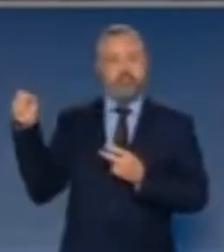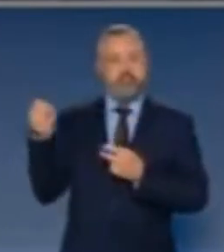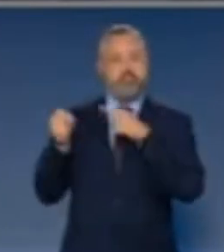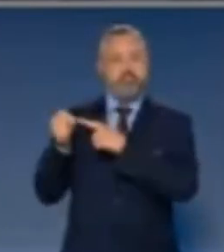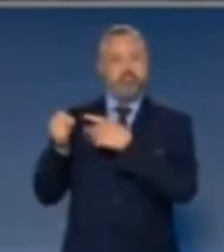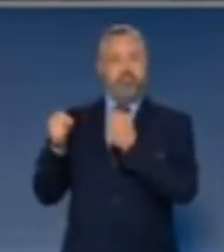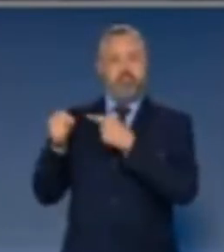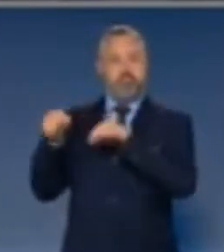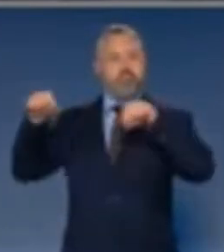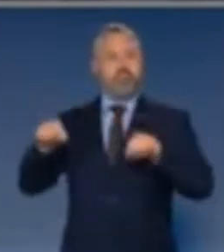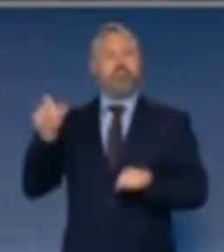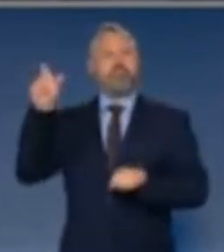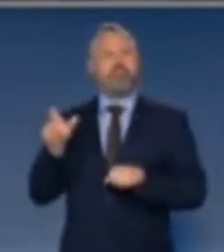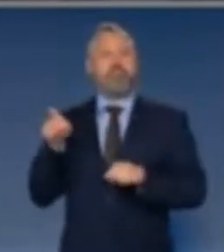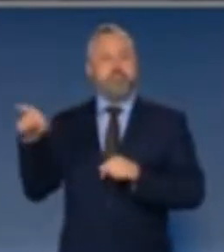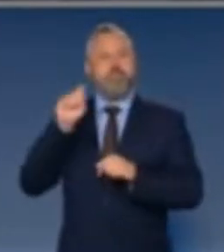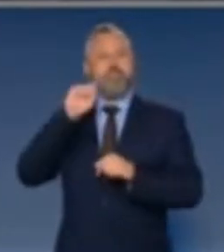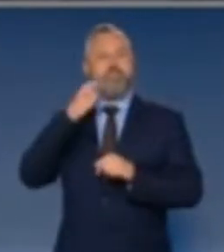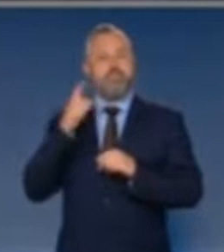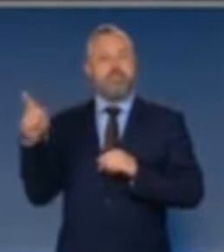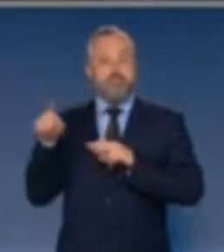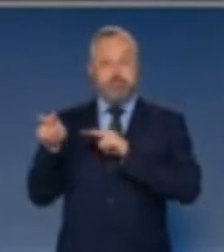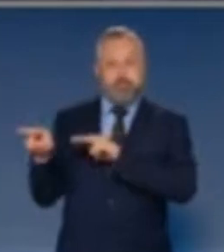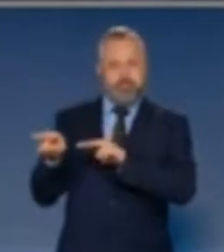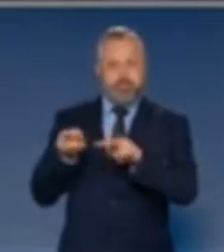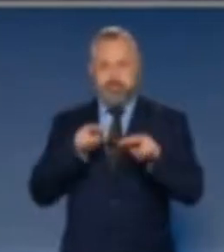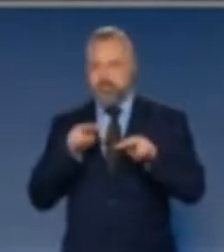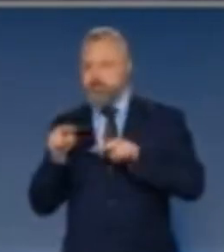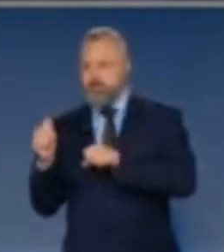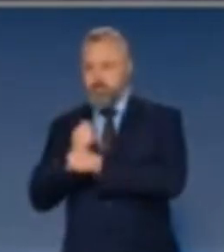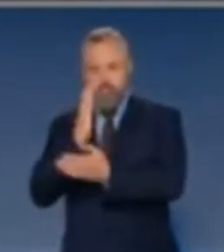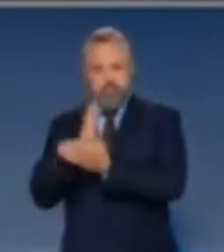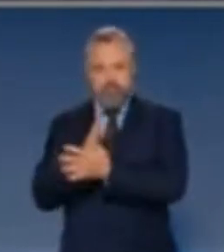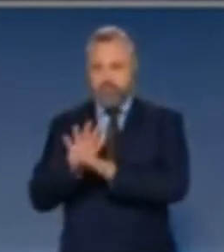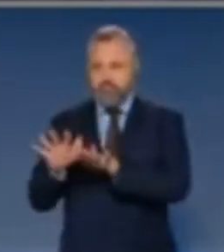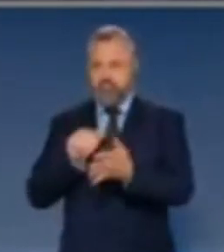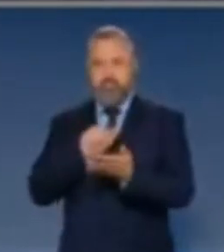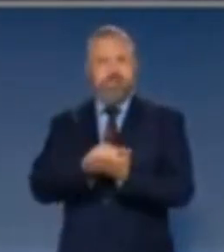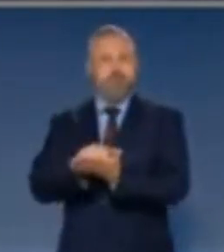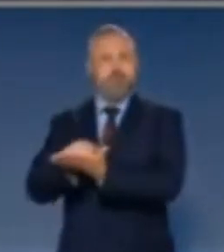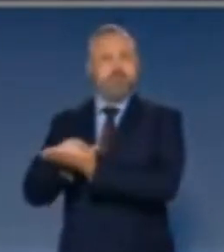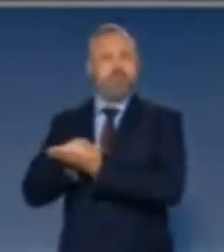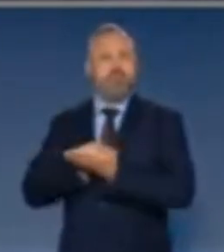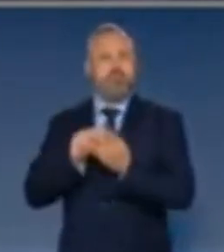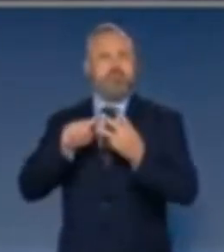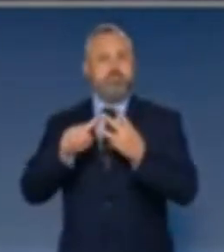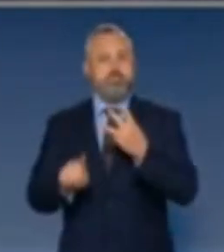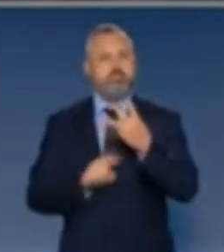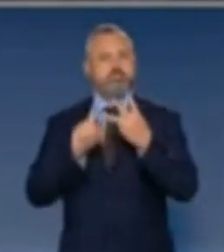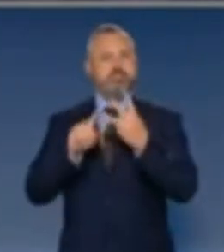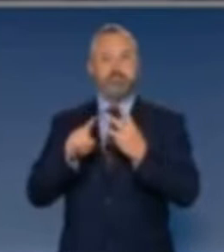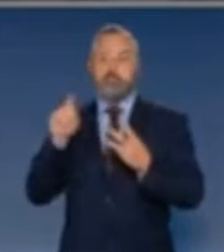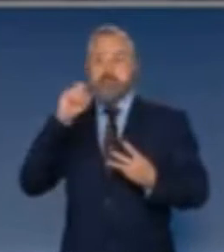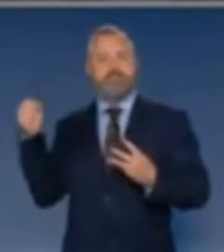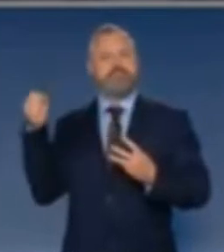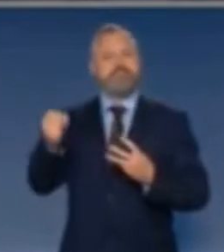to act in an executive administration role. Thirdly, they brought in additional senior